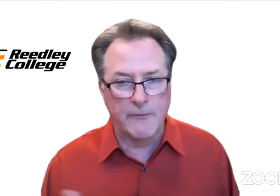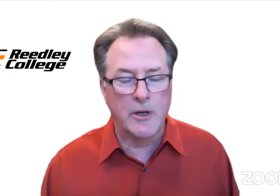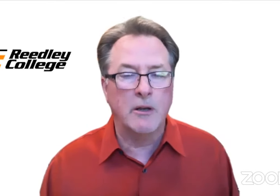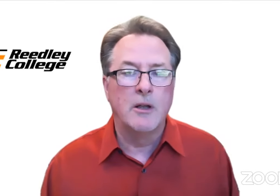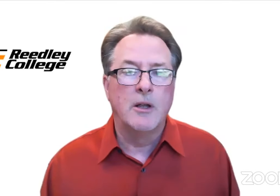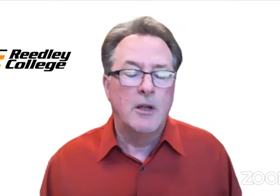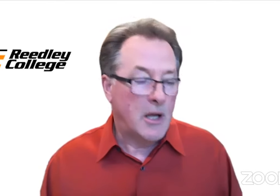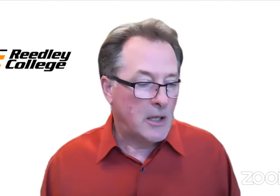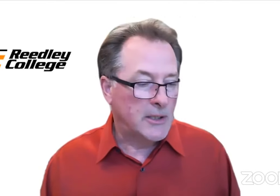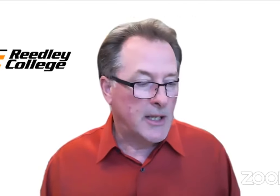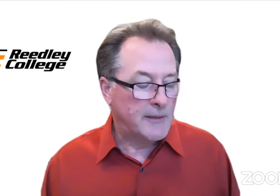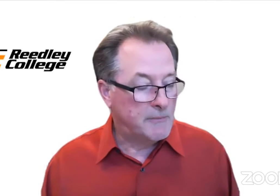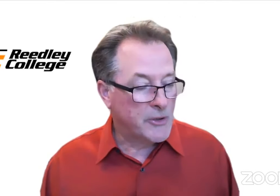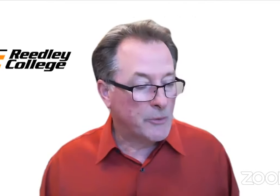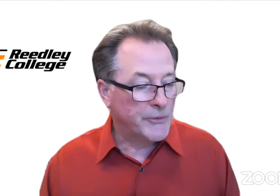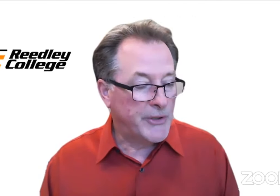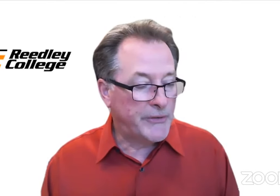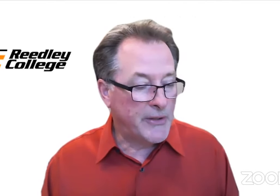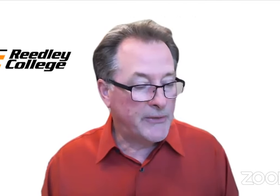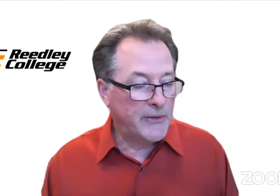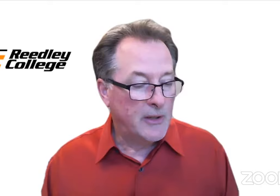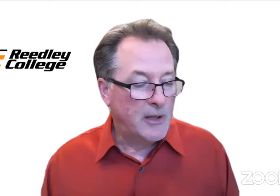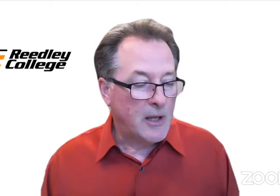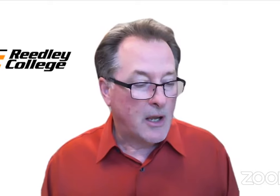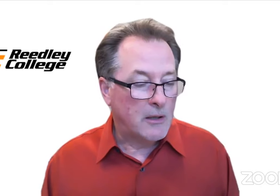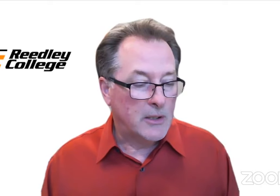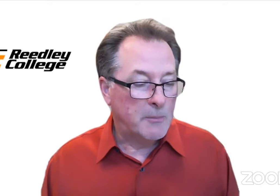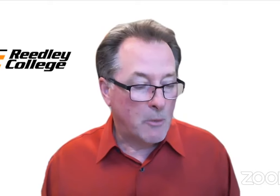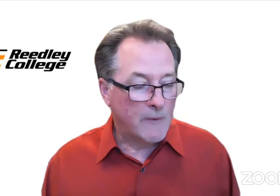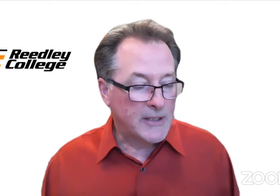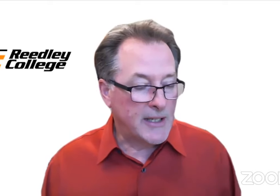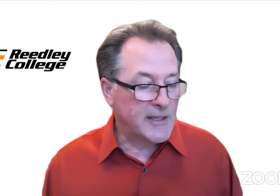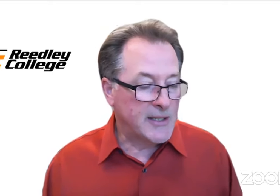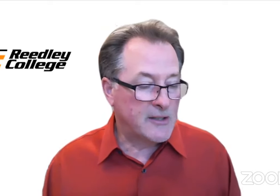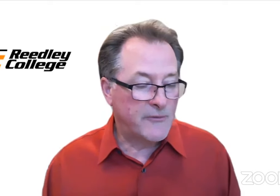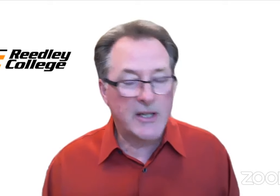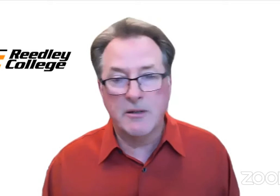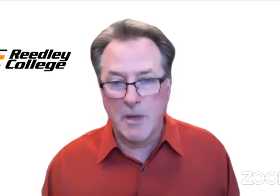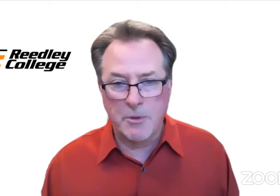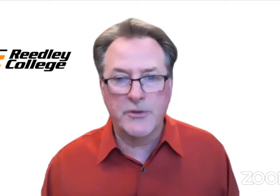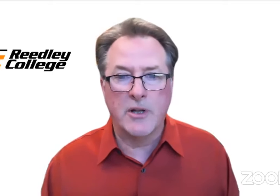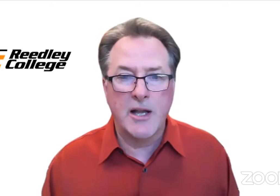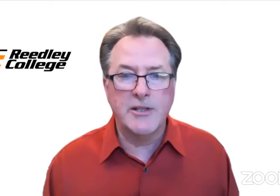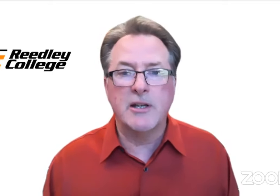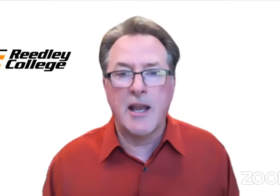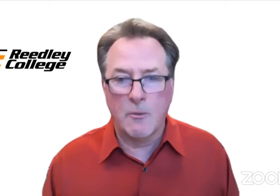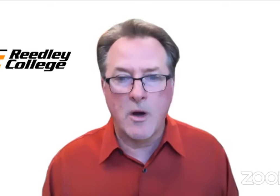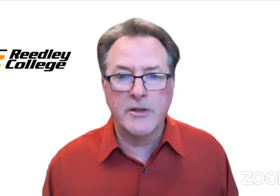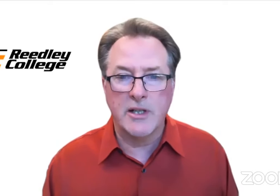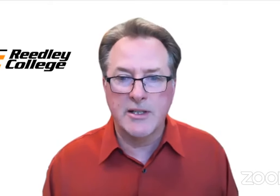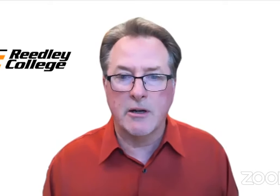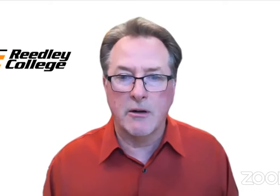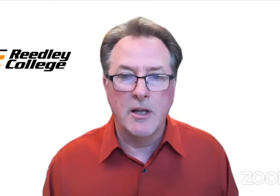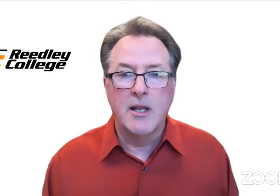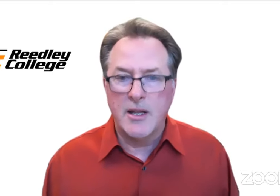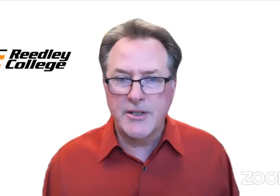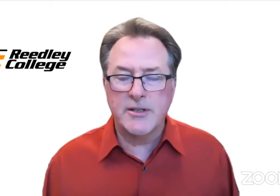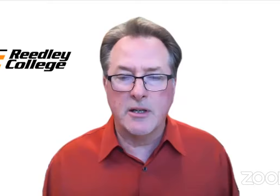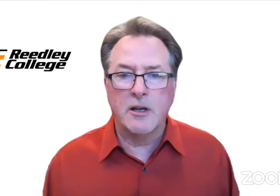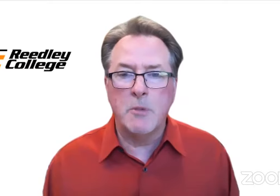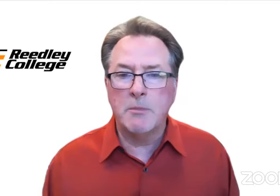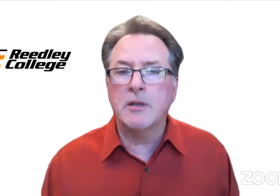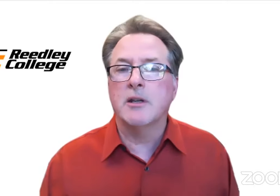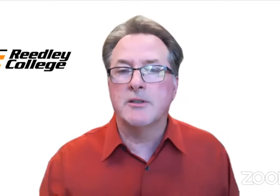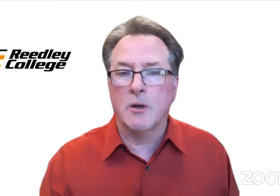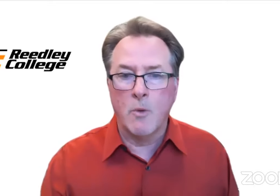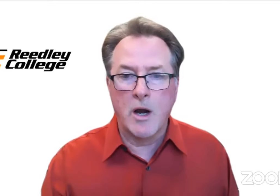facial covering. I'll social distance. I'll be aware of cleaning and disinfection, my personal hygiene, hand washing, et cetera. It's just